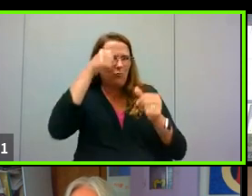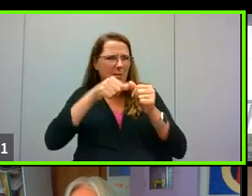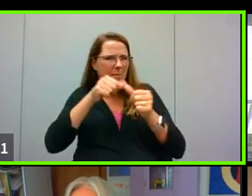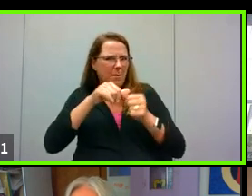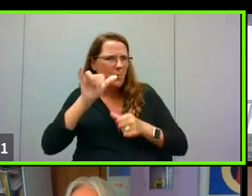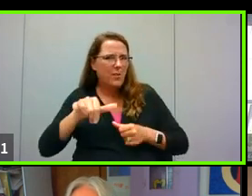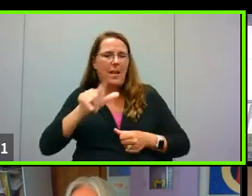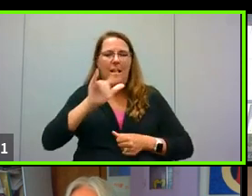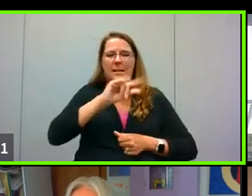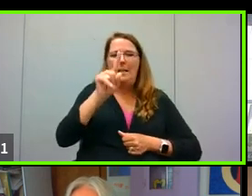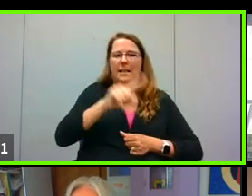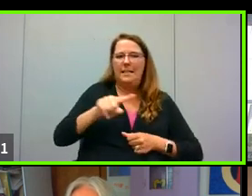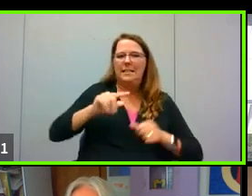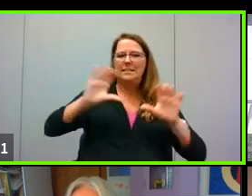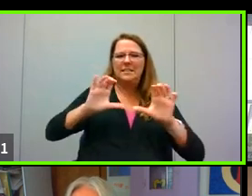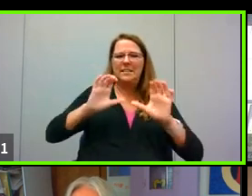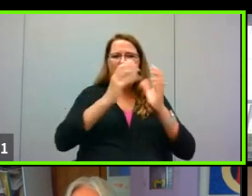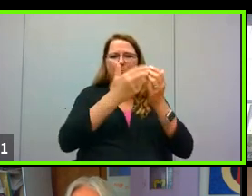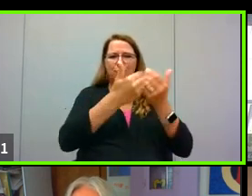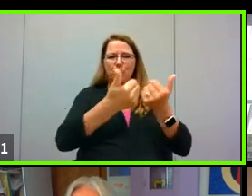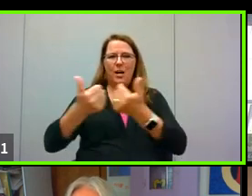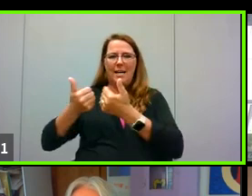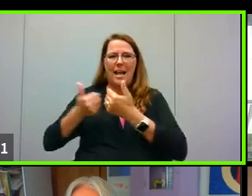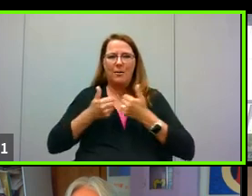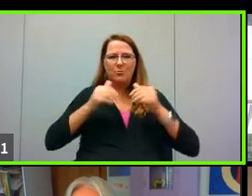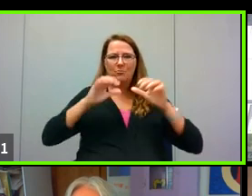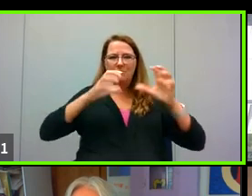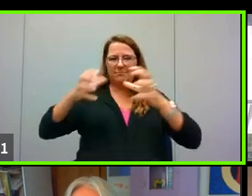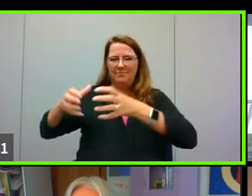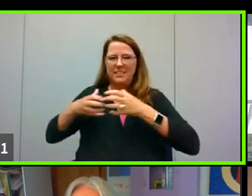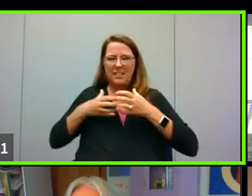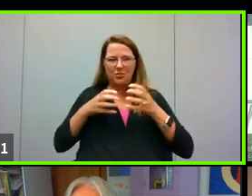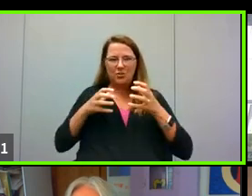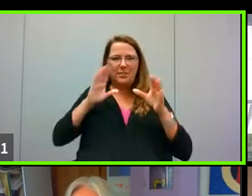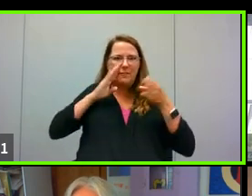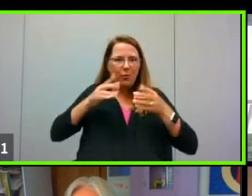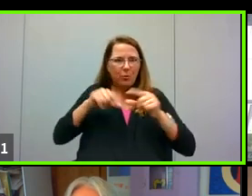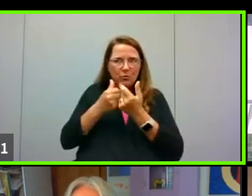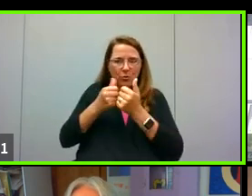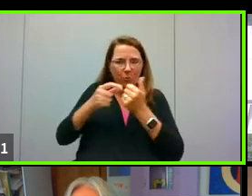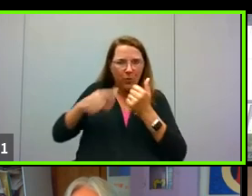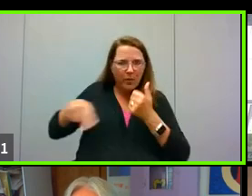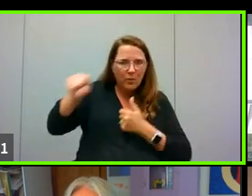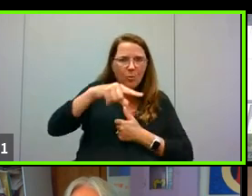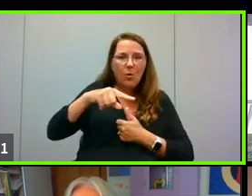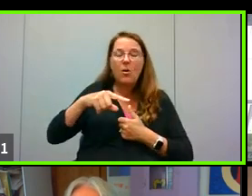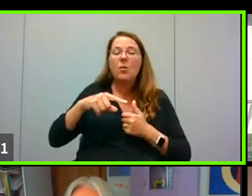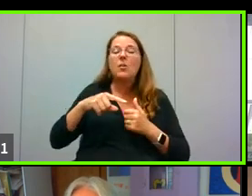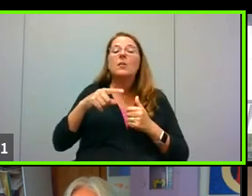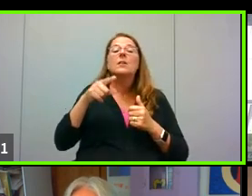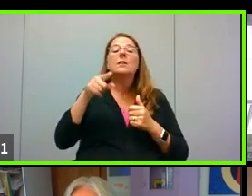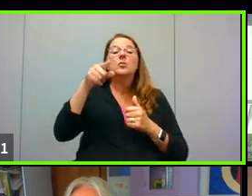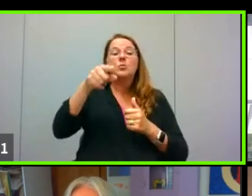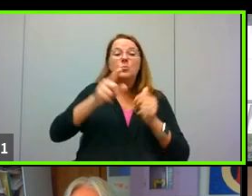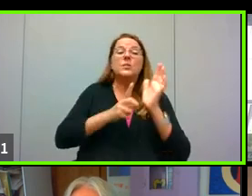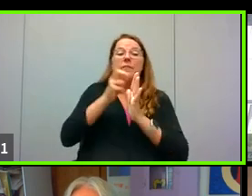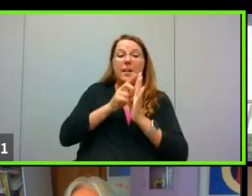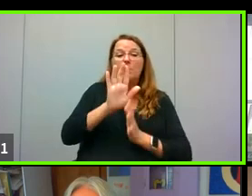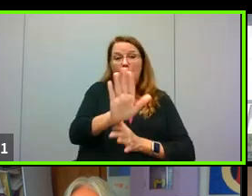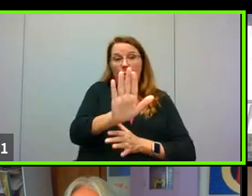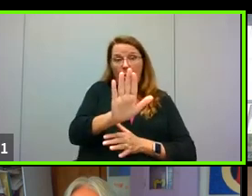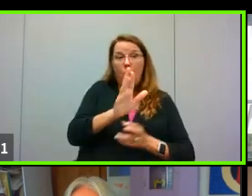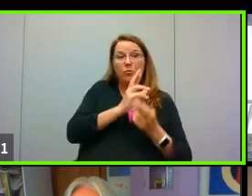Liz had done a breakout session focus group with you all in developing not only the recommendations that you all do in your